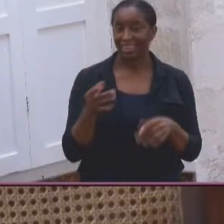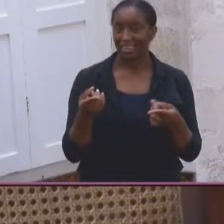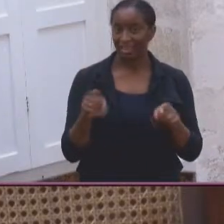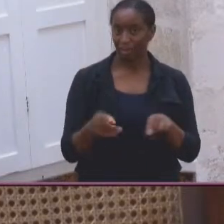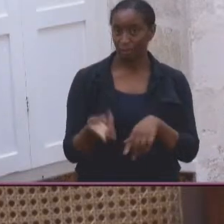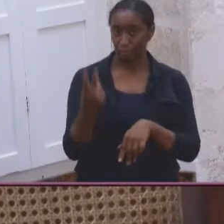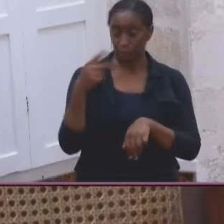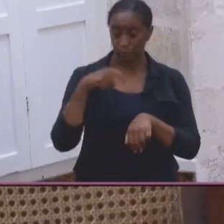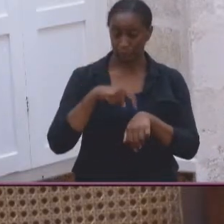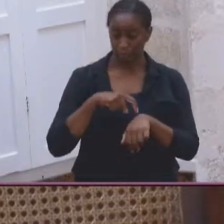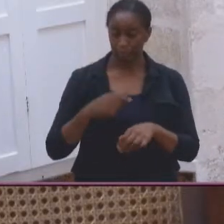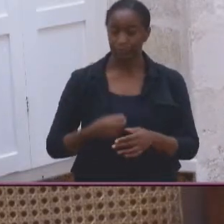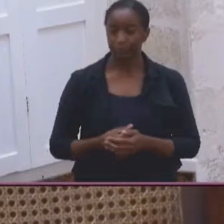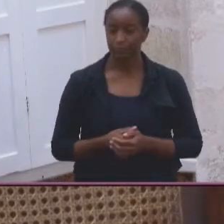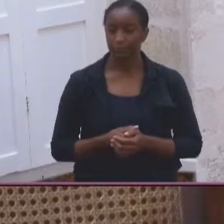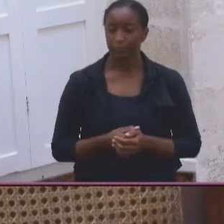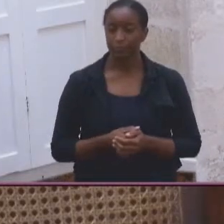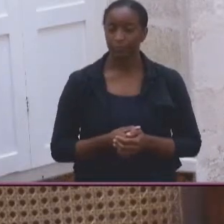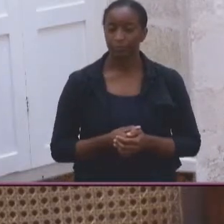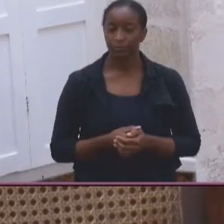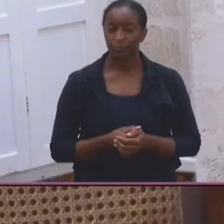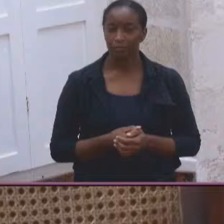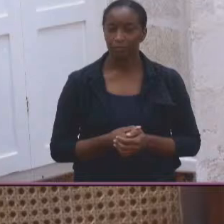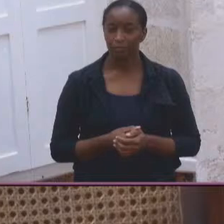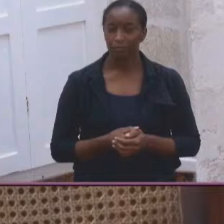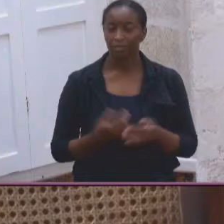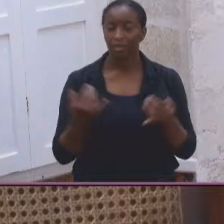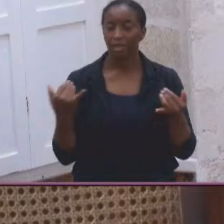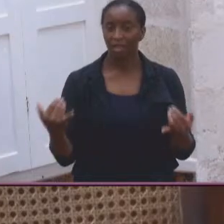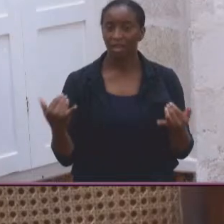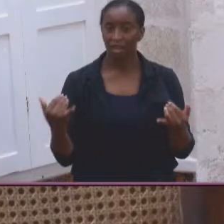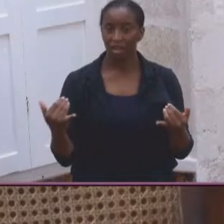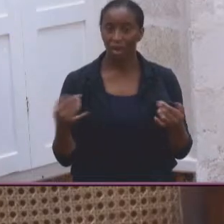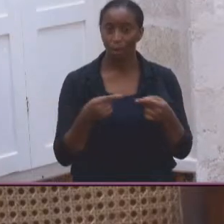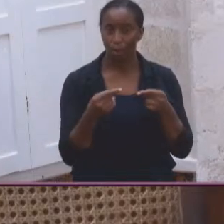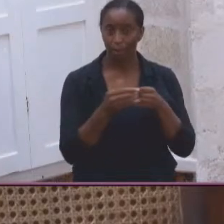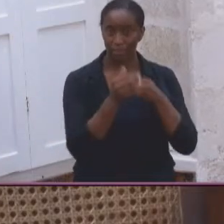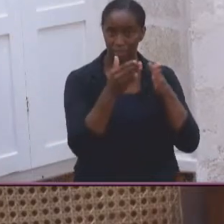of the opposition in the other place was elected